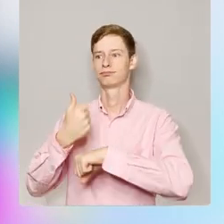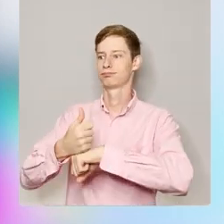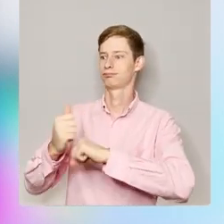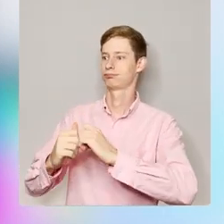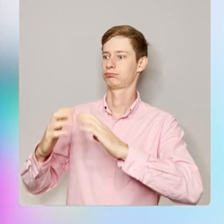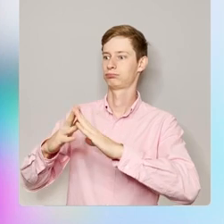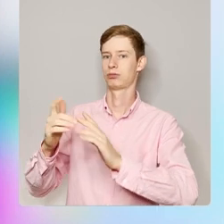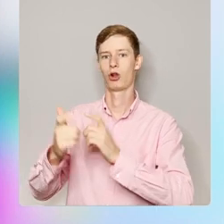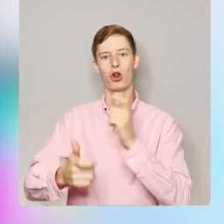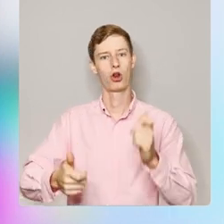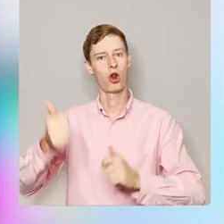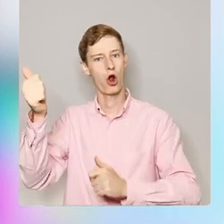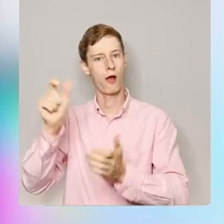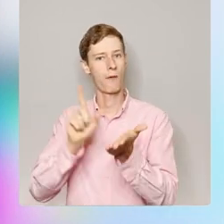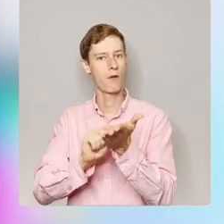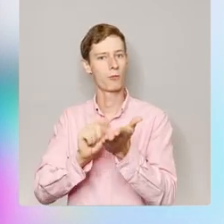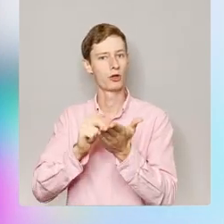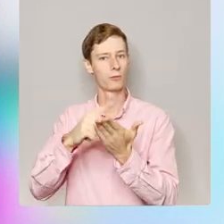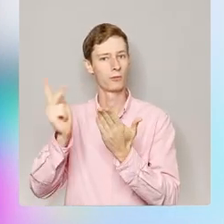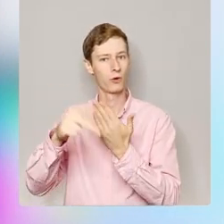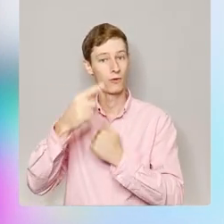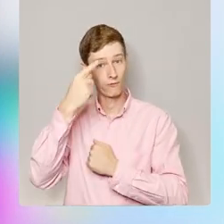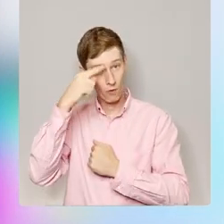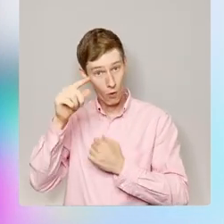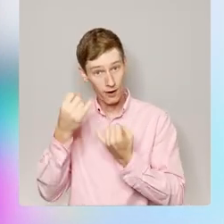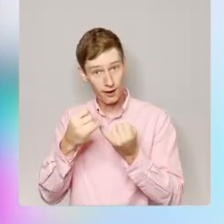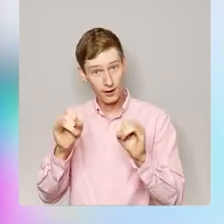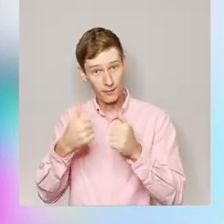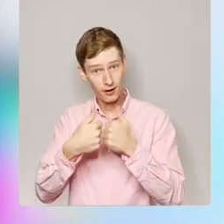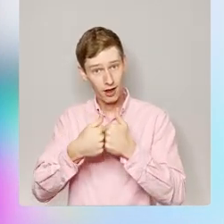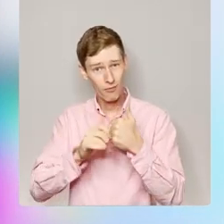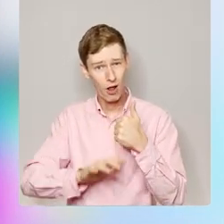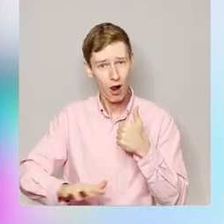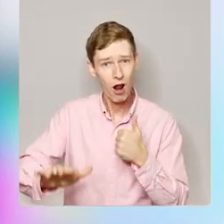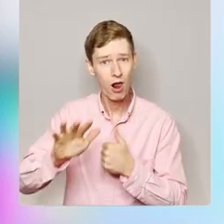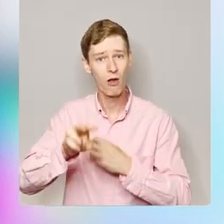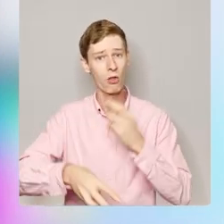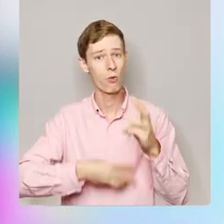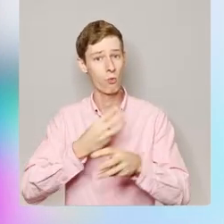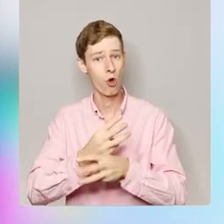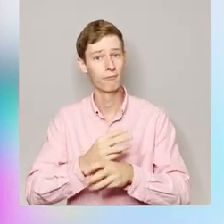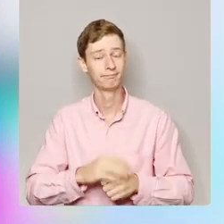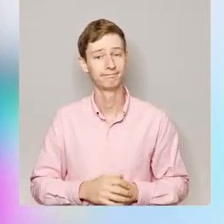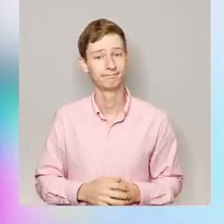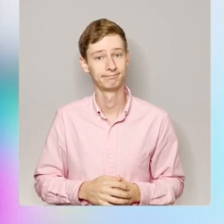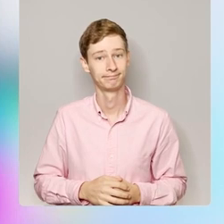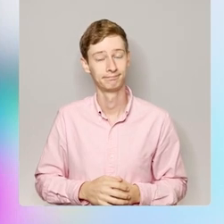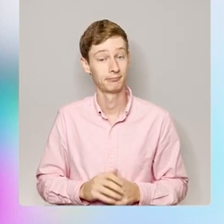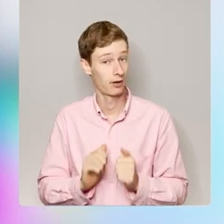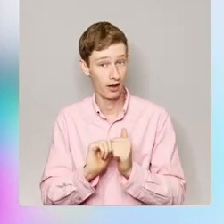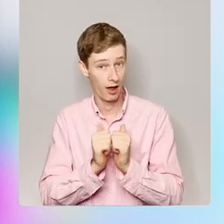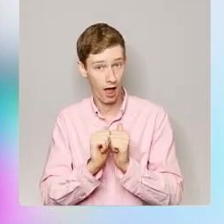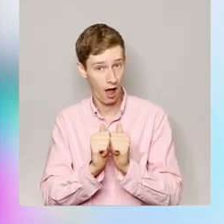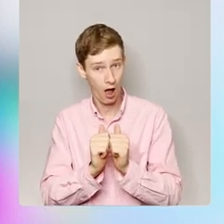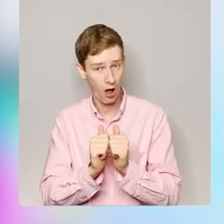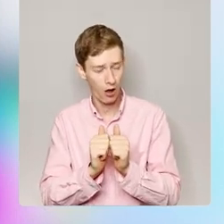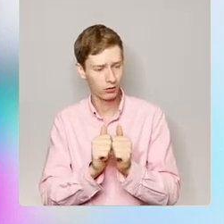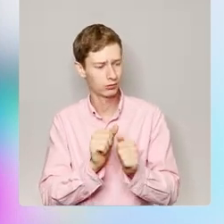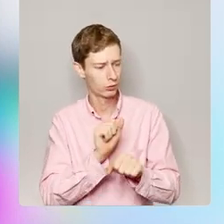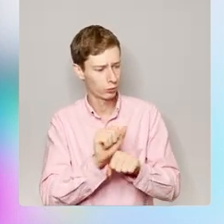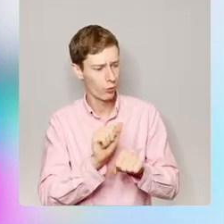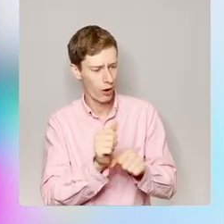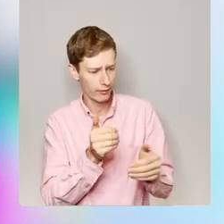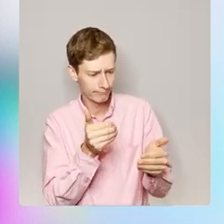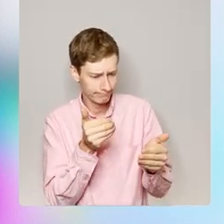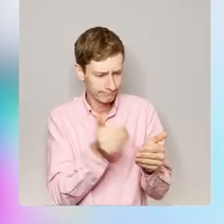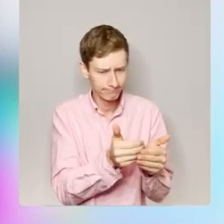largest publishing programs for independent games in the entire world. And we've done it by, you know, working